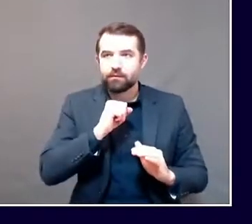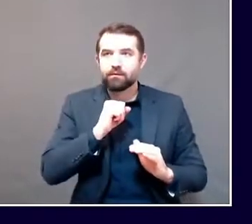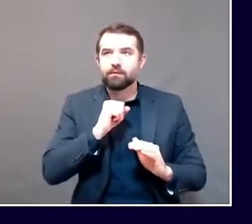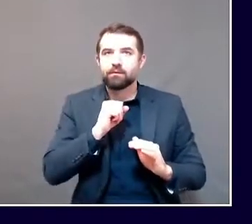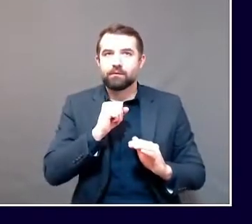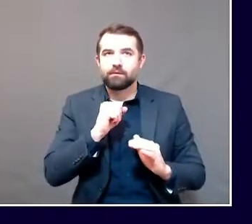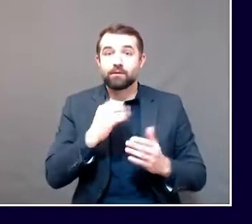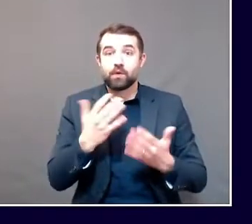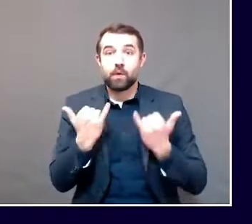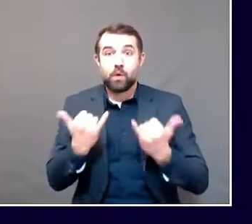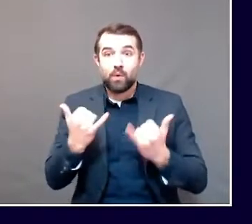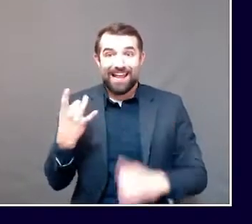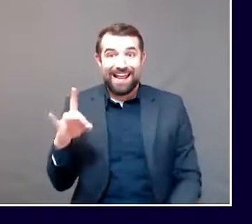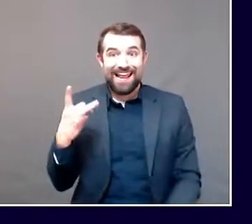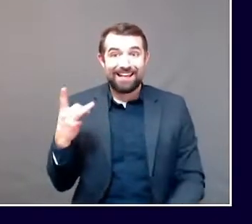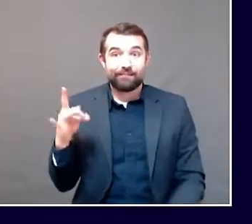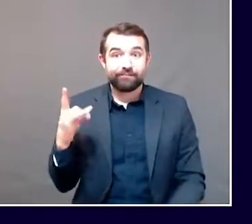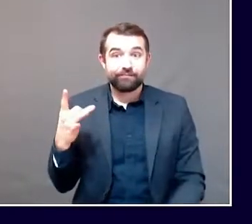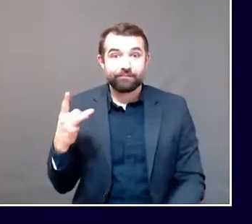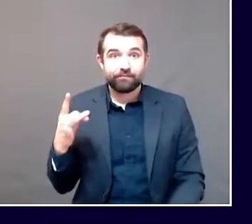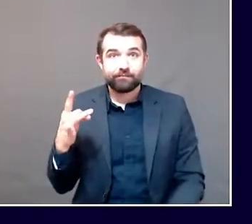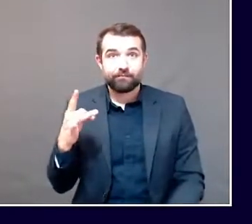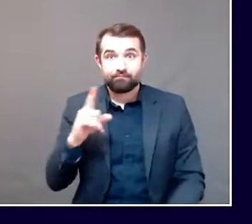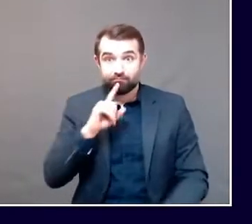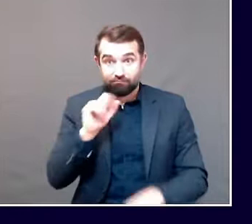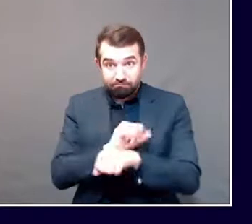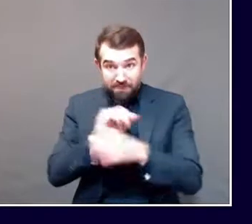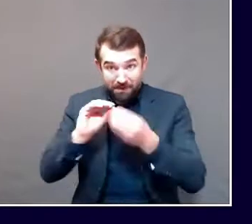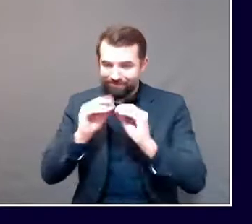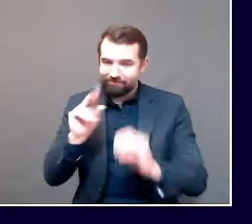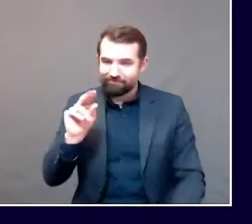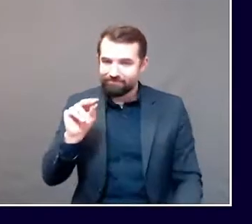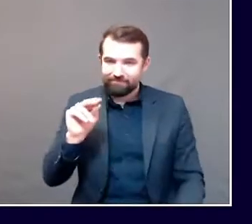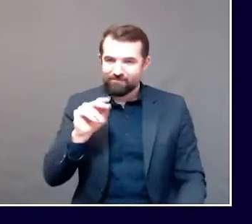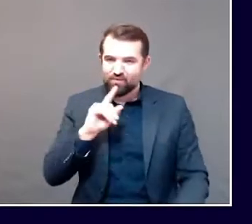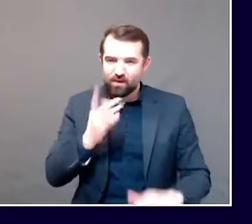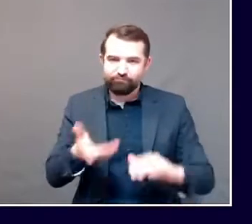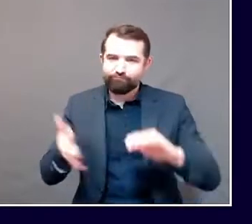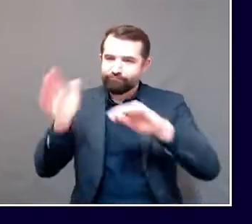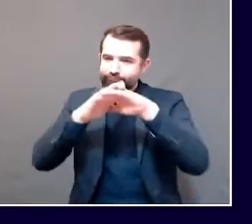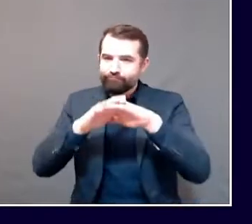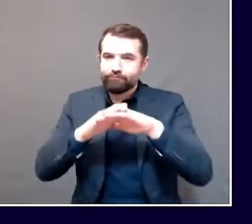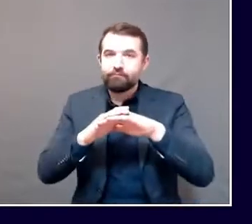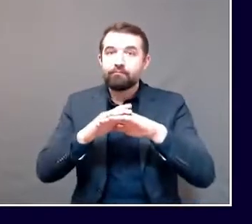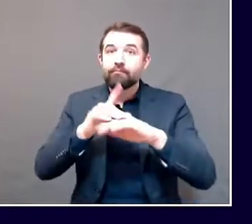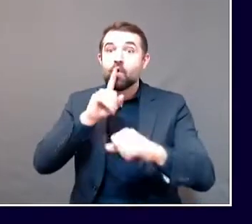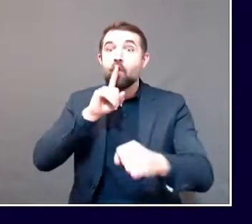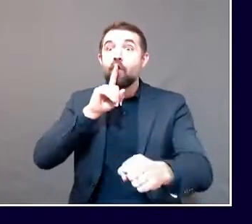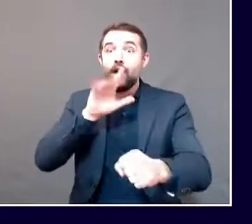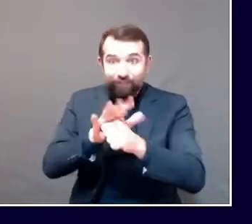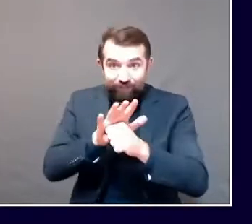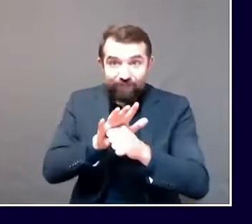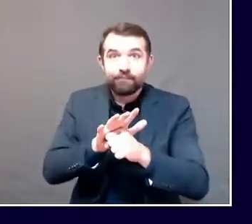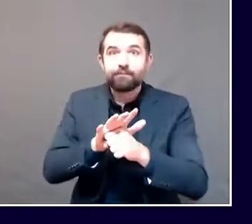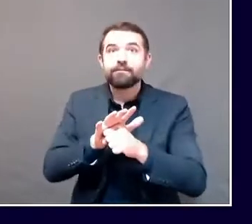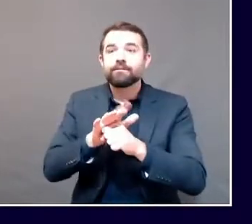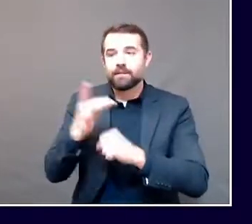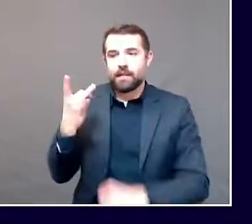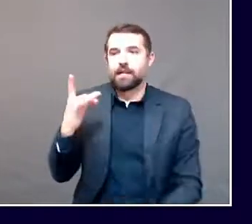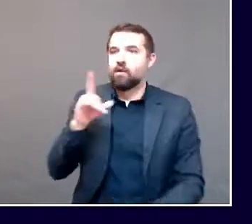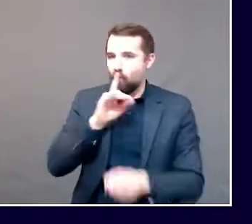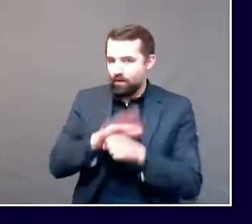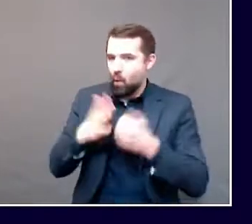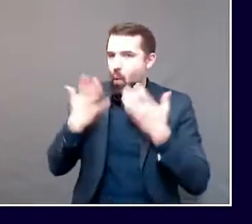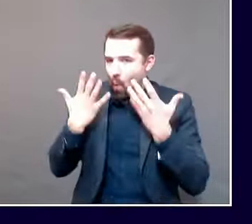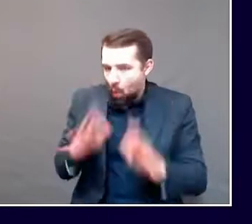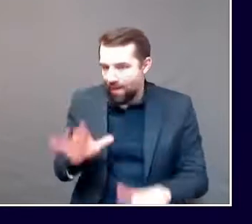I know that number not to be the true number. I can only claim what I can confirm, and all I can confirm is that which has been